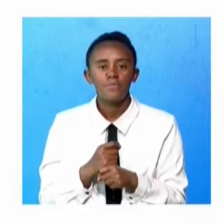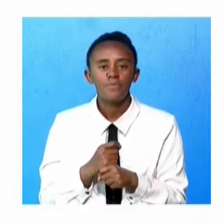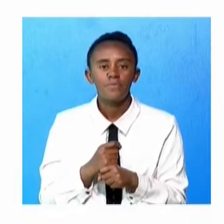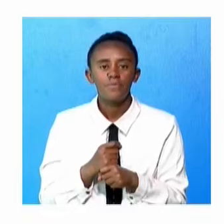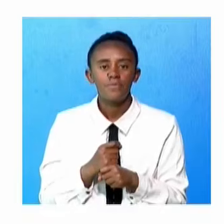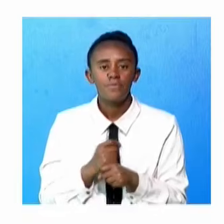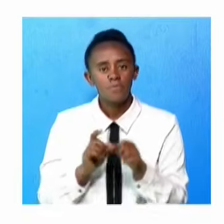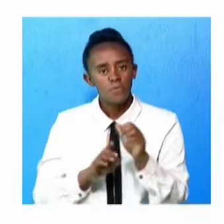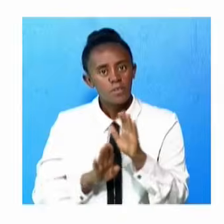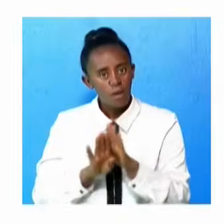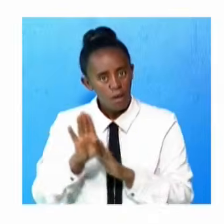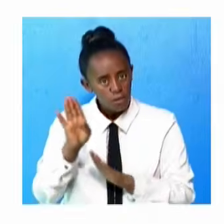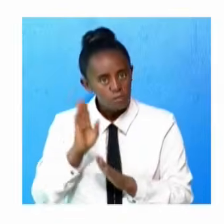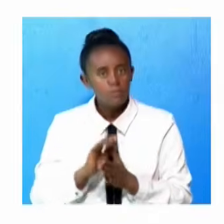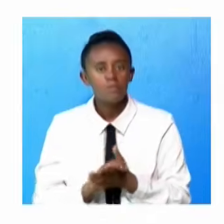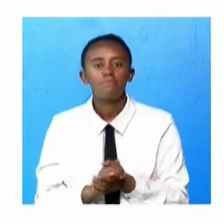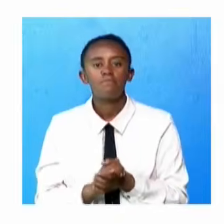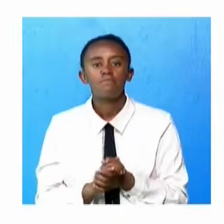height,